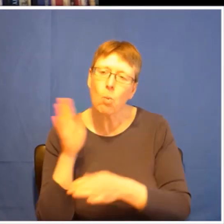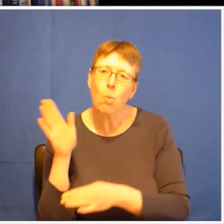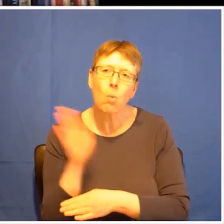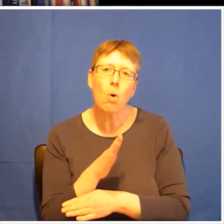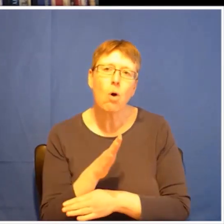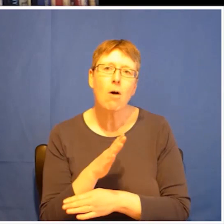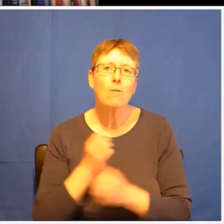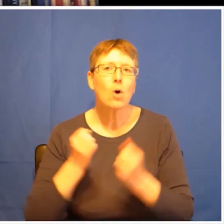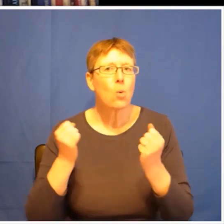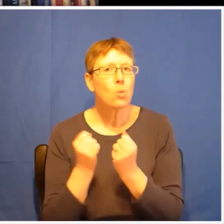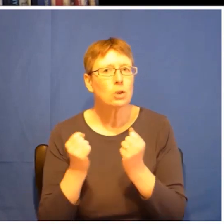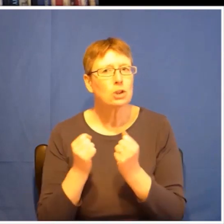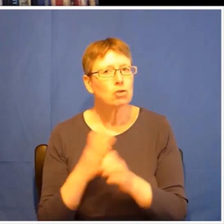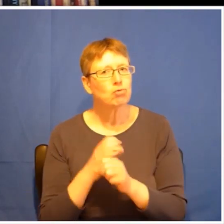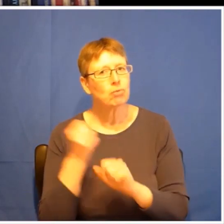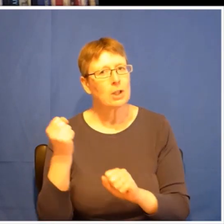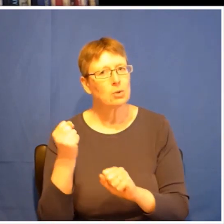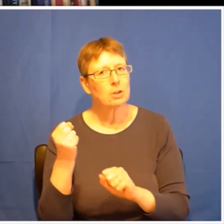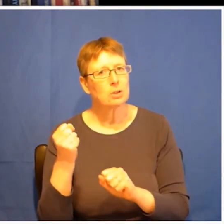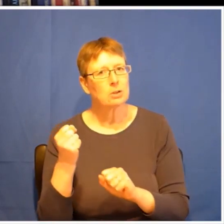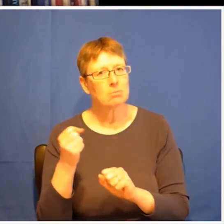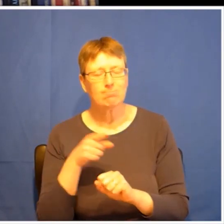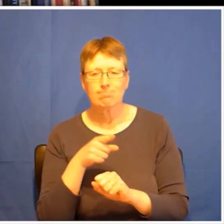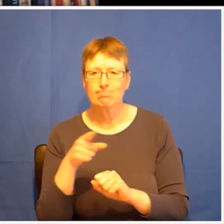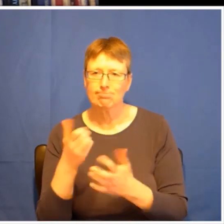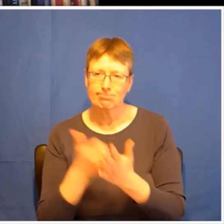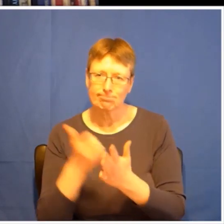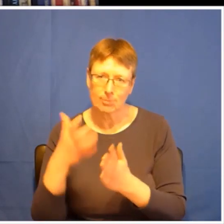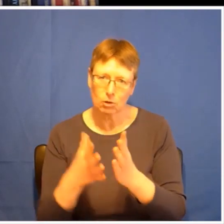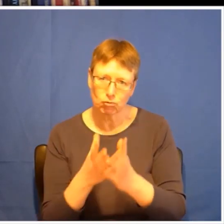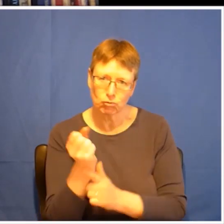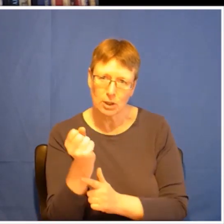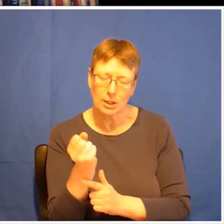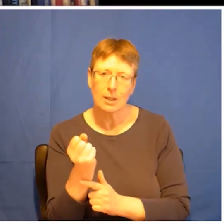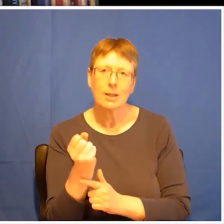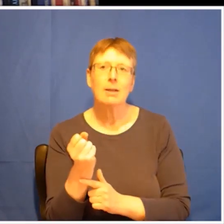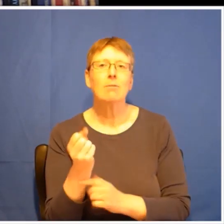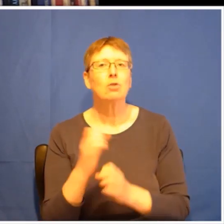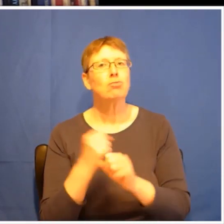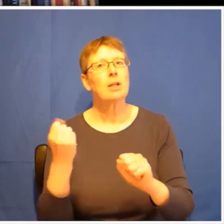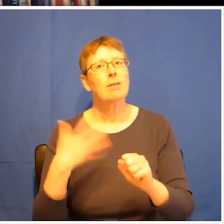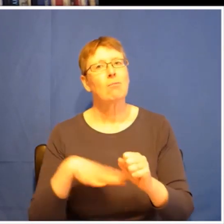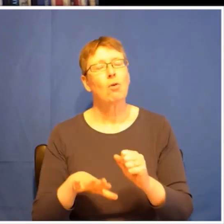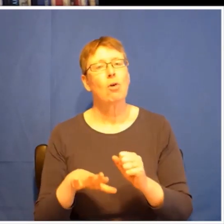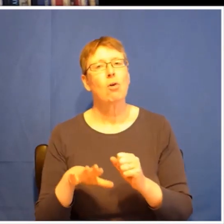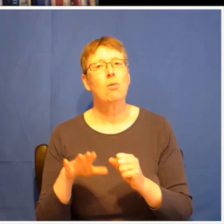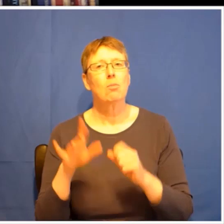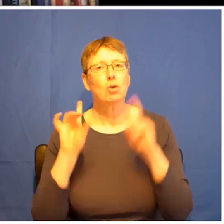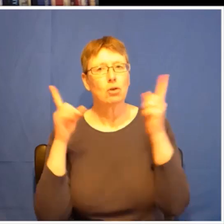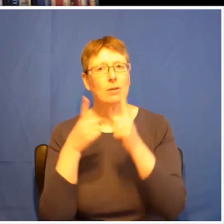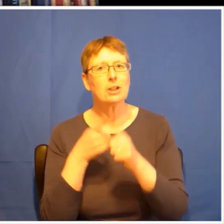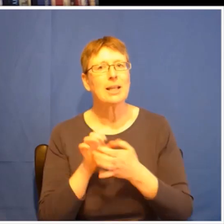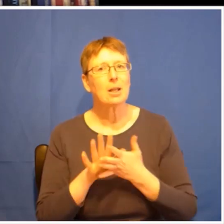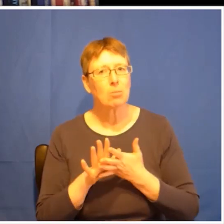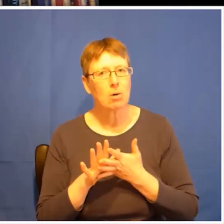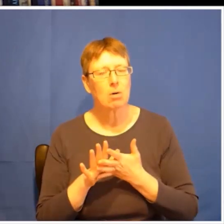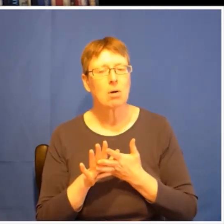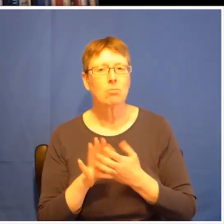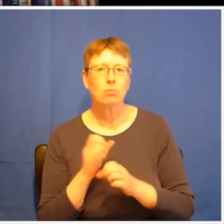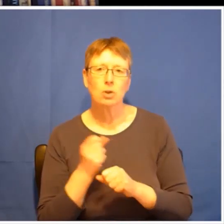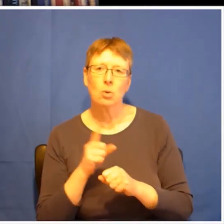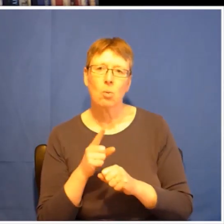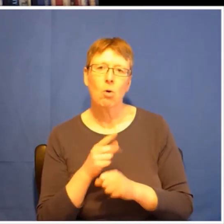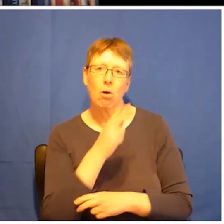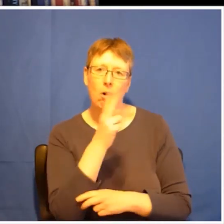winter graduations, for the amazing achievement in obtaining your degree from the University of Edinburgh. Whether you're graduating